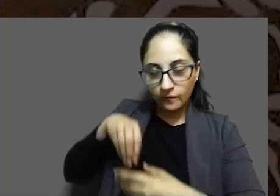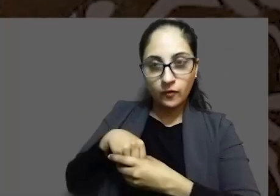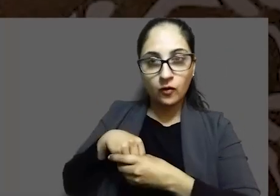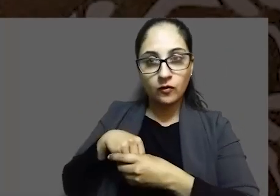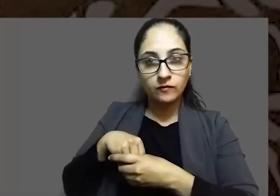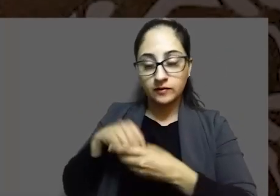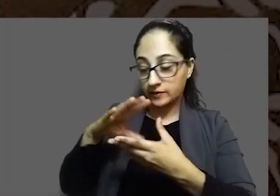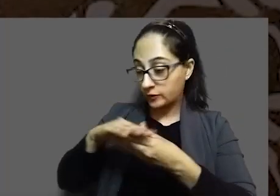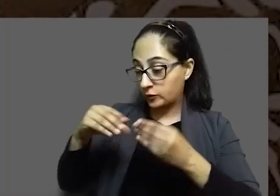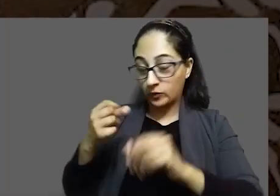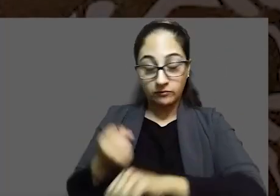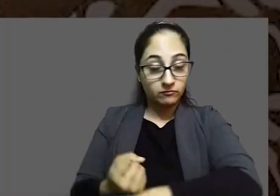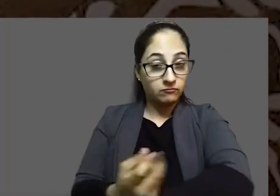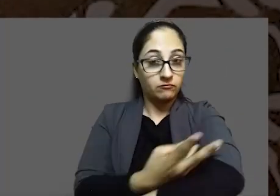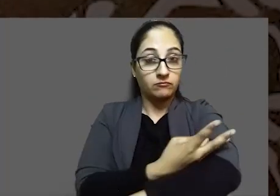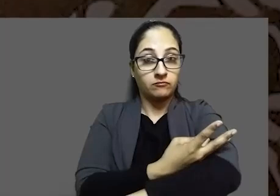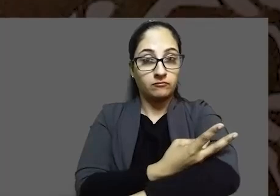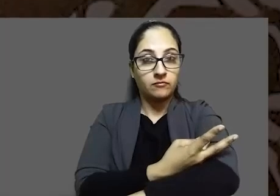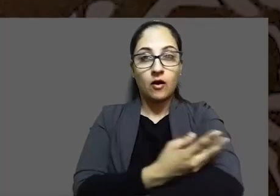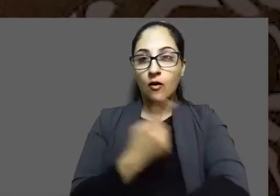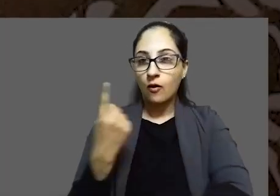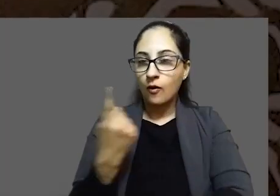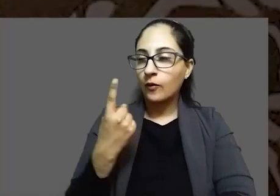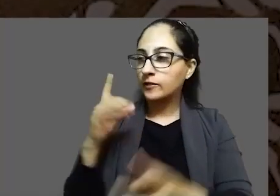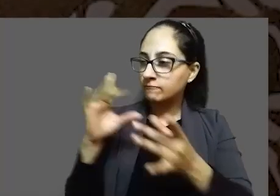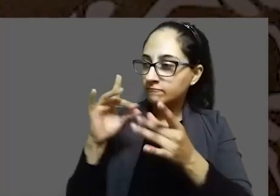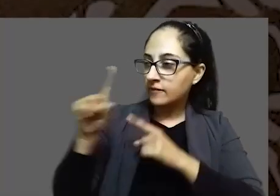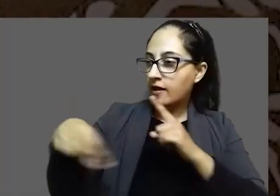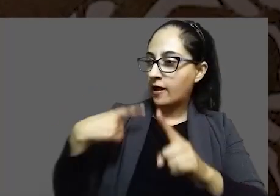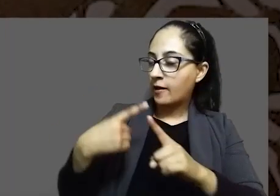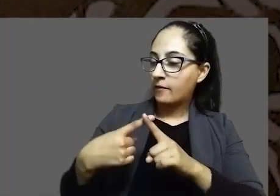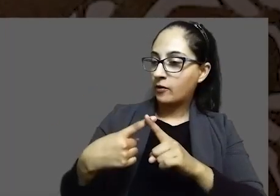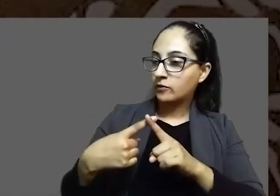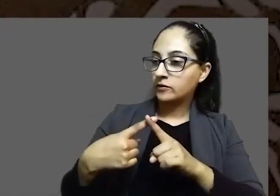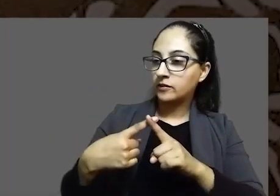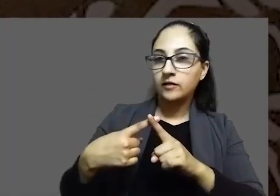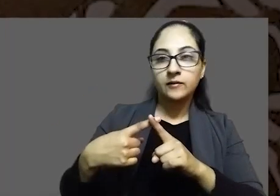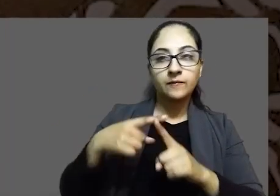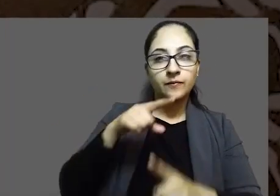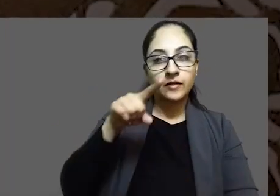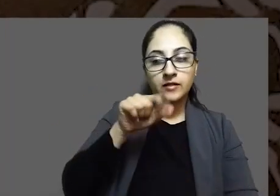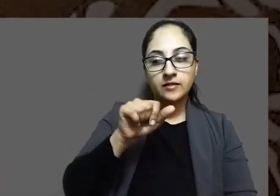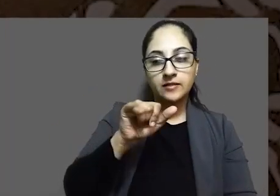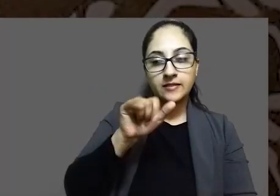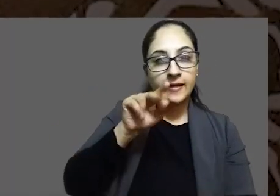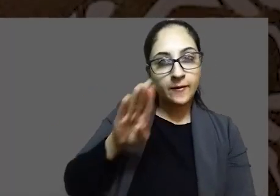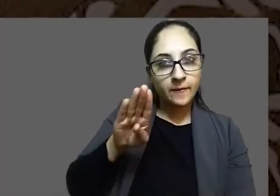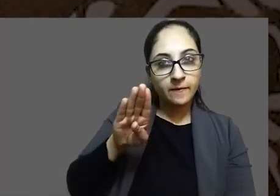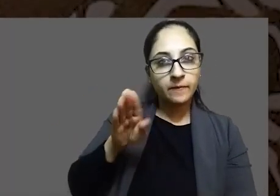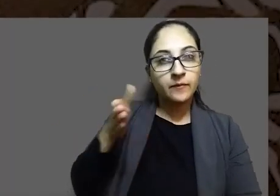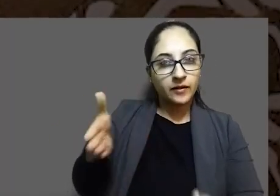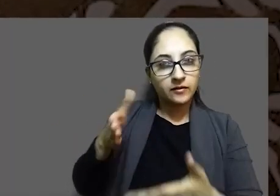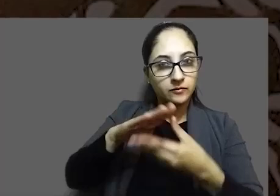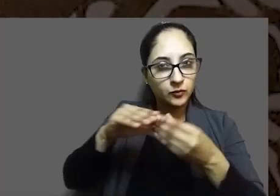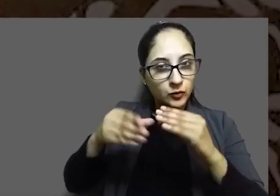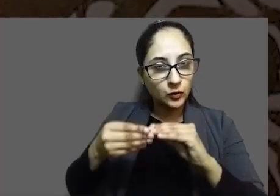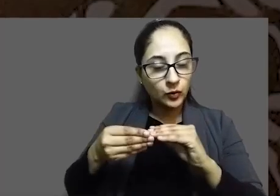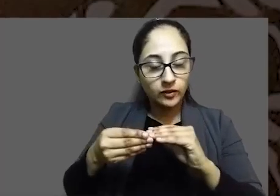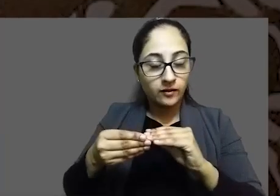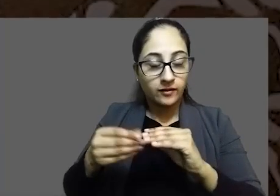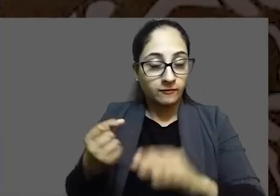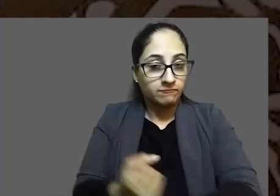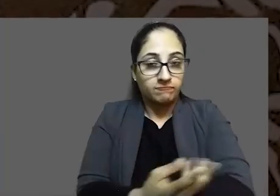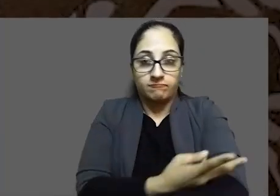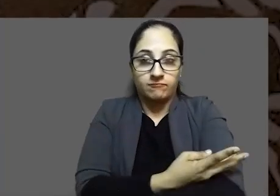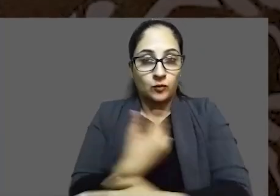Zainab and imagine her standing there in Yazid's court. These stories of how members of the Ahlul